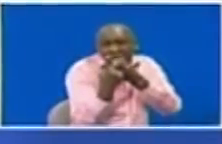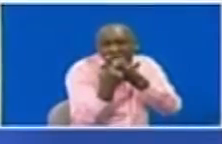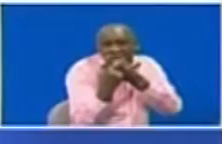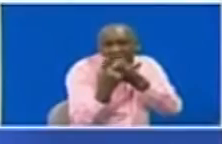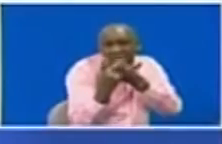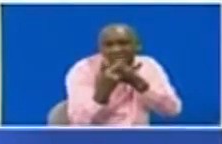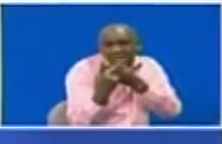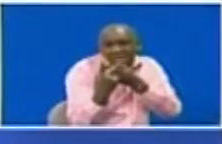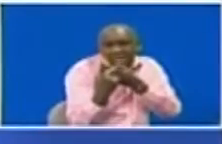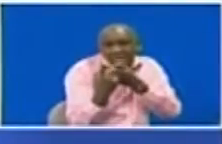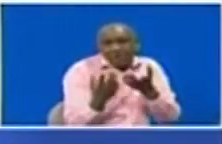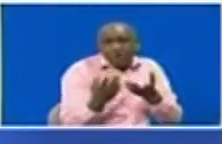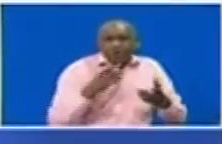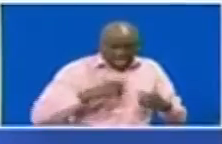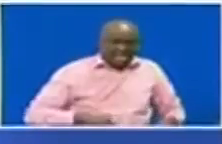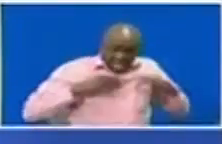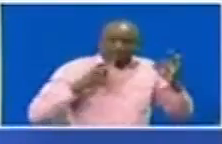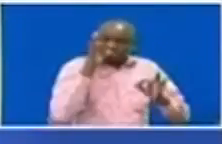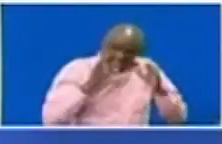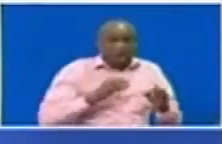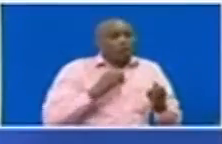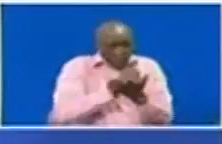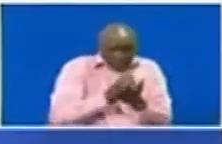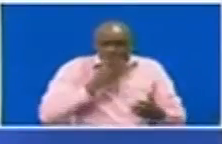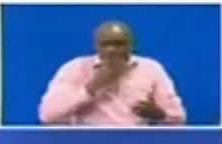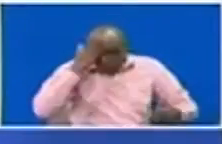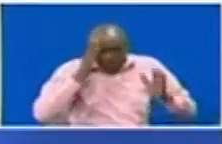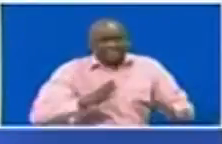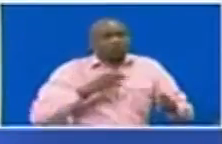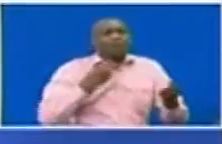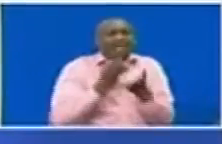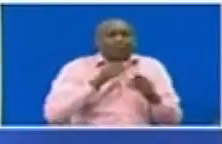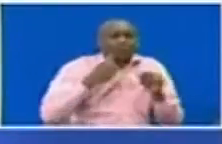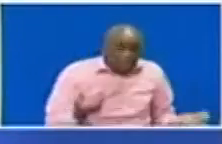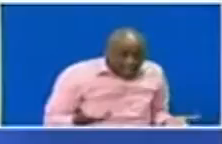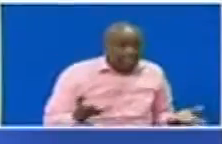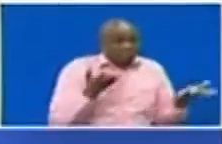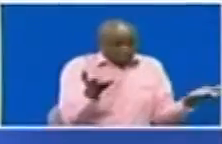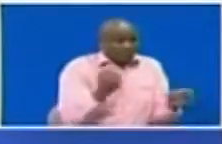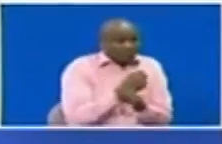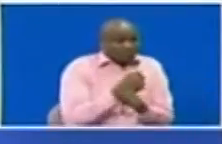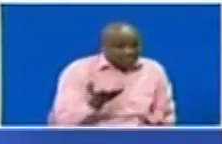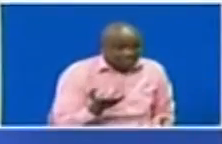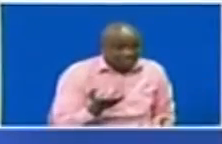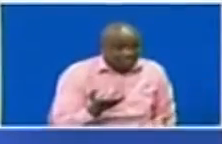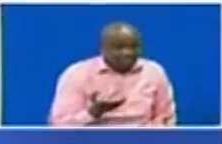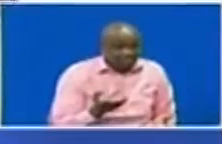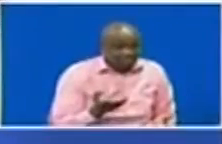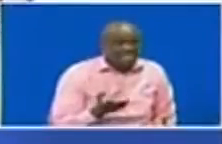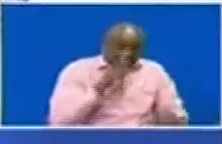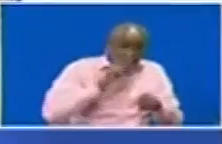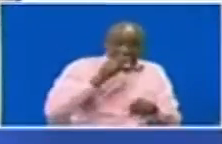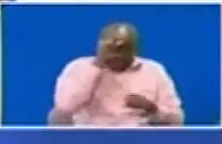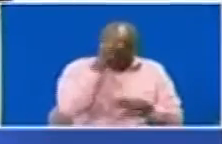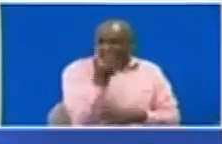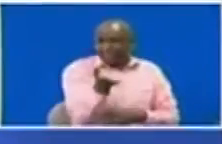had a single lifestyle audit done against a single person, okay. And you don't have to be told by anybody. When